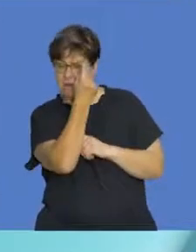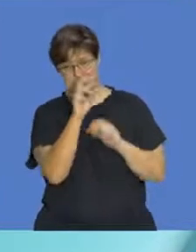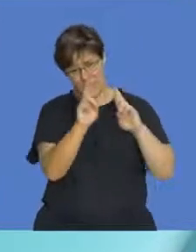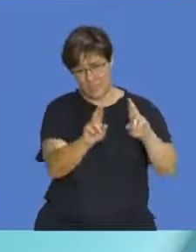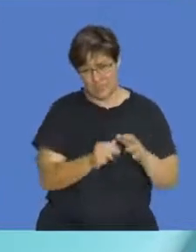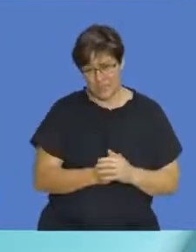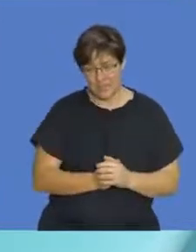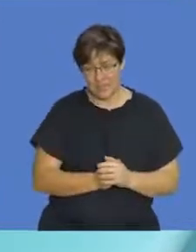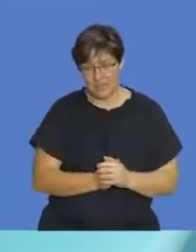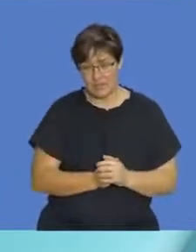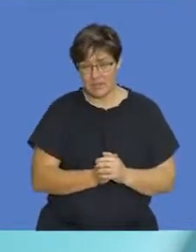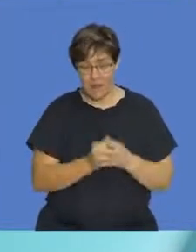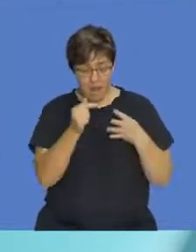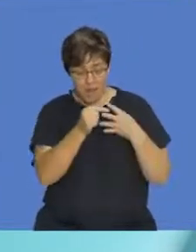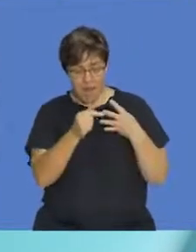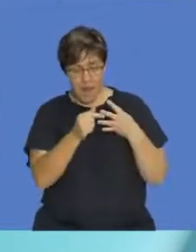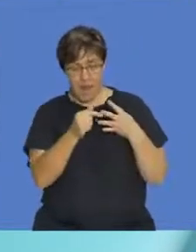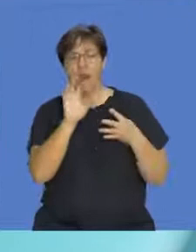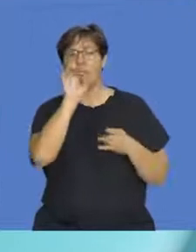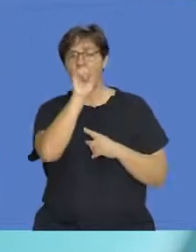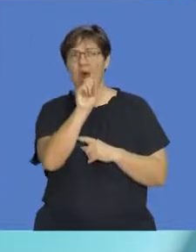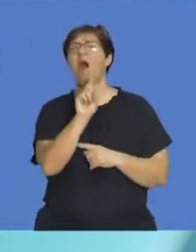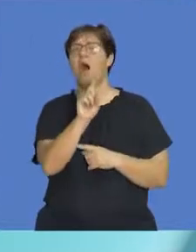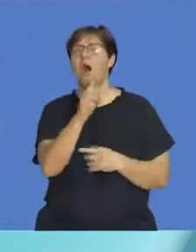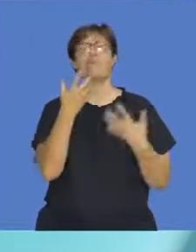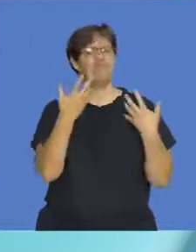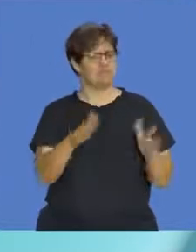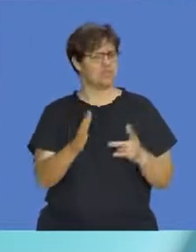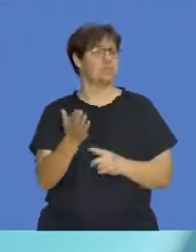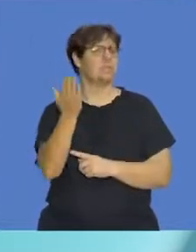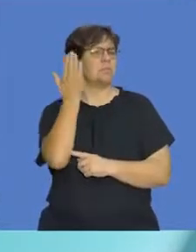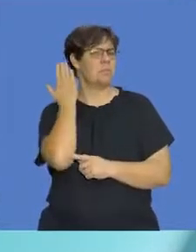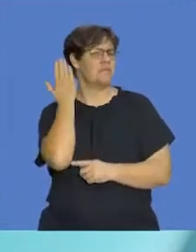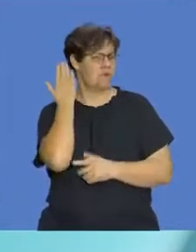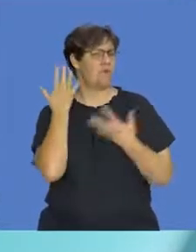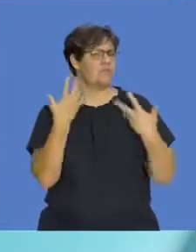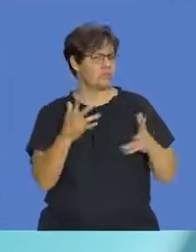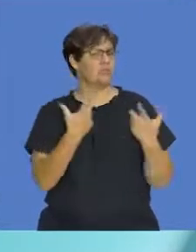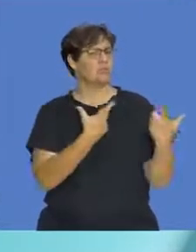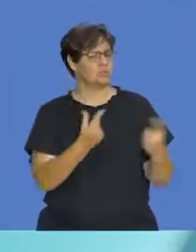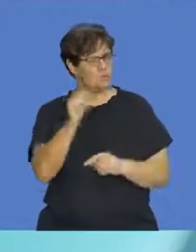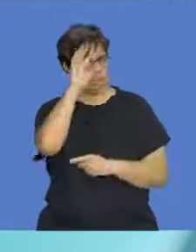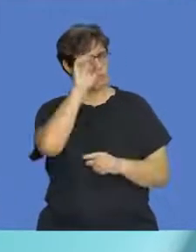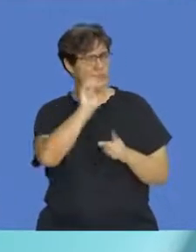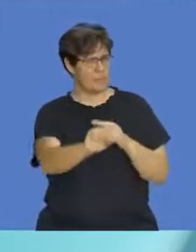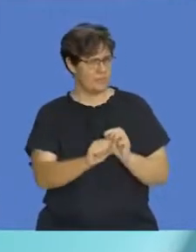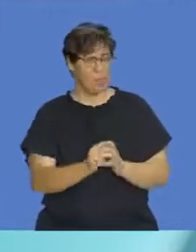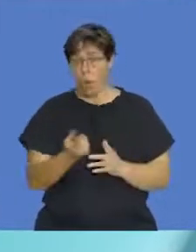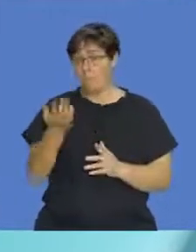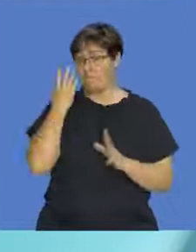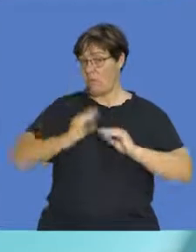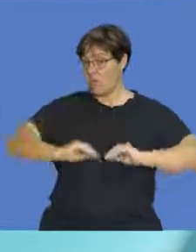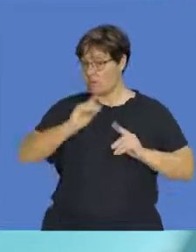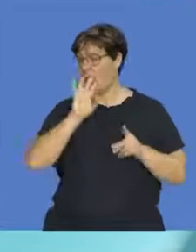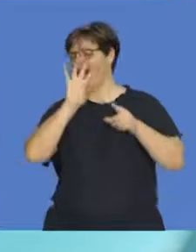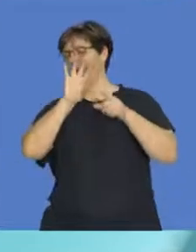hope you remember some of those from work that you've done possibly in a previous year or in a previous lesson.